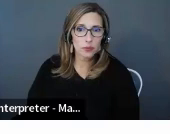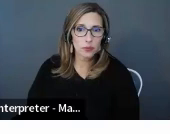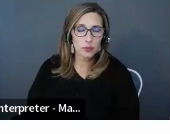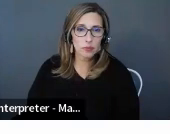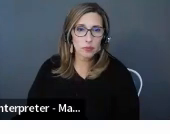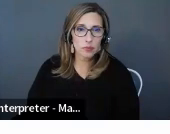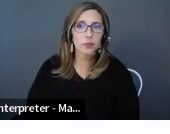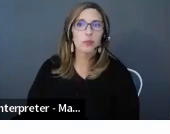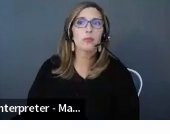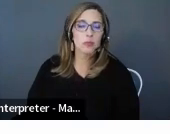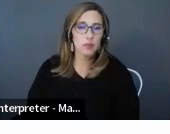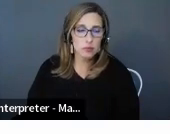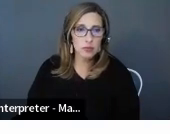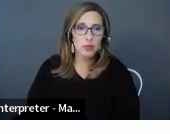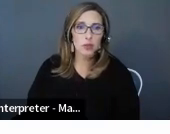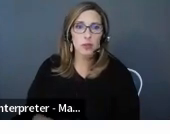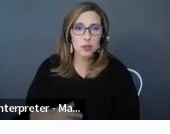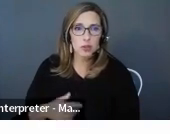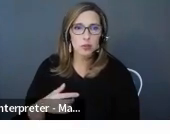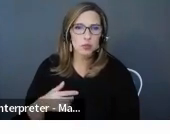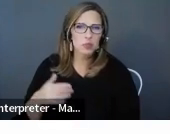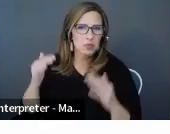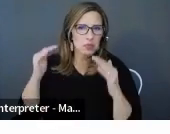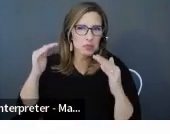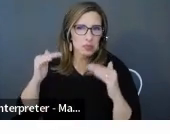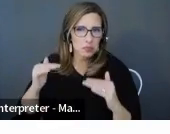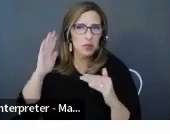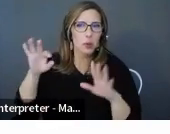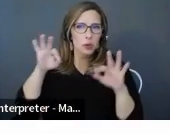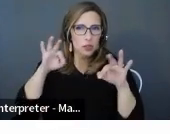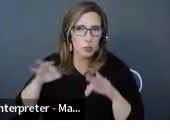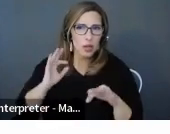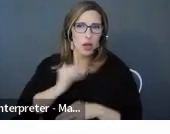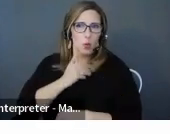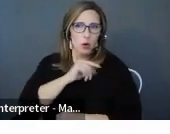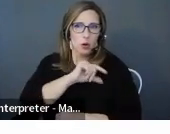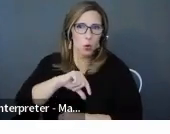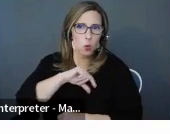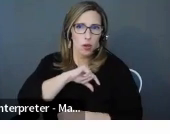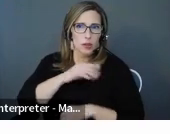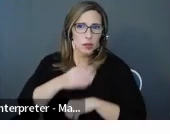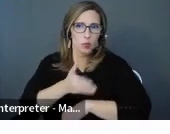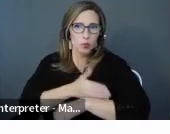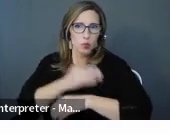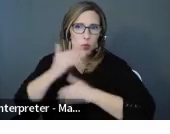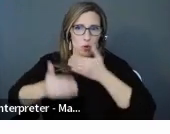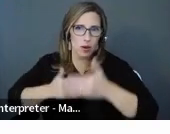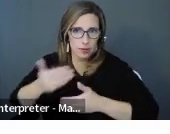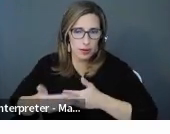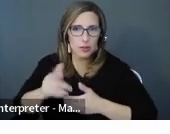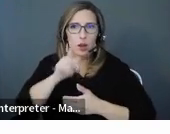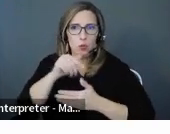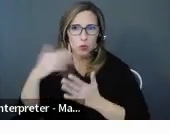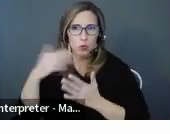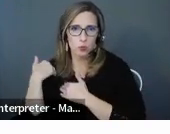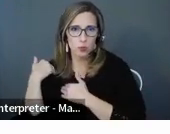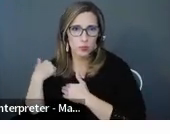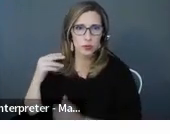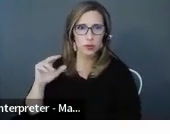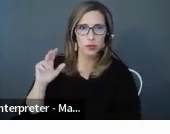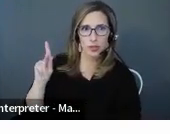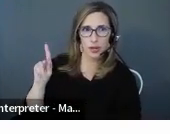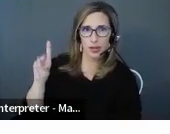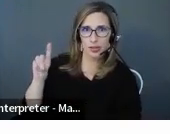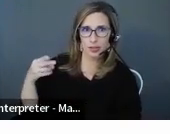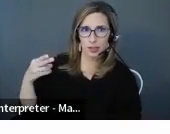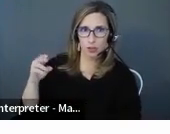Over the next several slides, I will discuss the quality assurance processes and the responsibilities of those involved. KDHE and